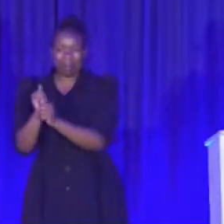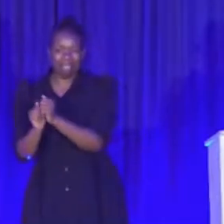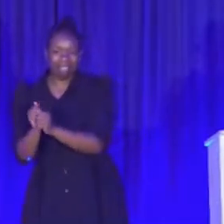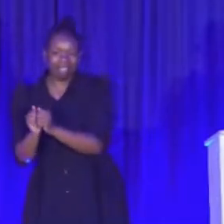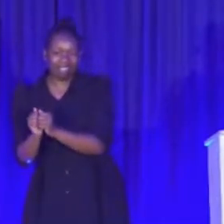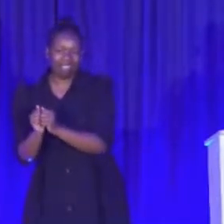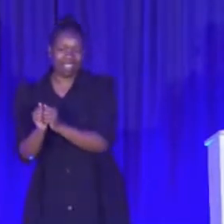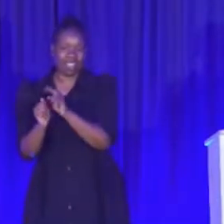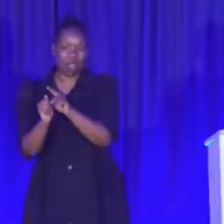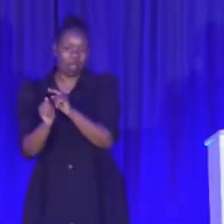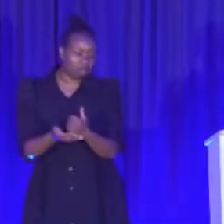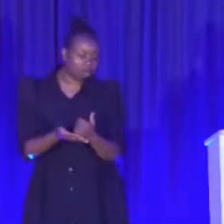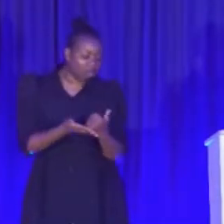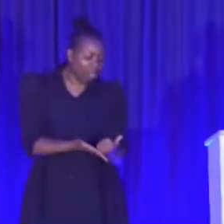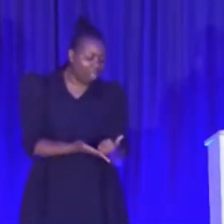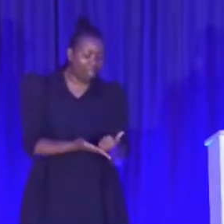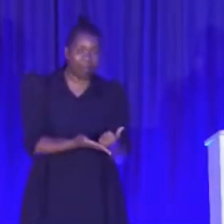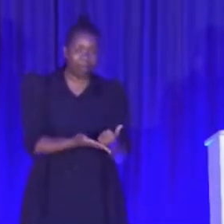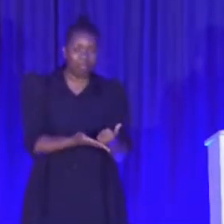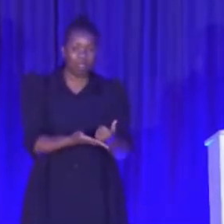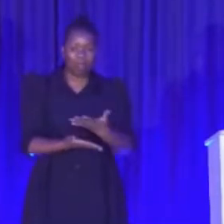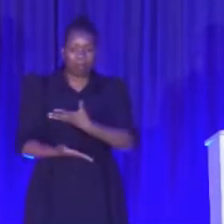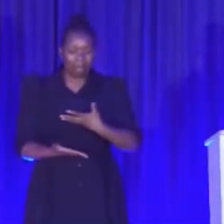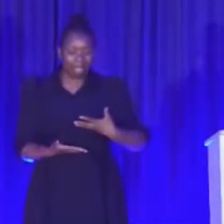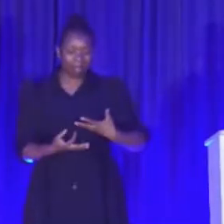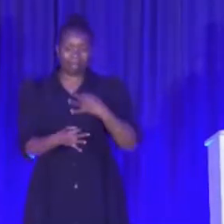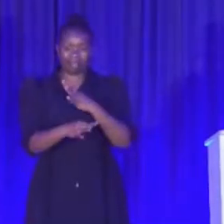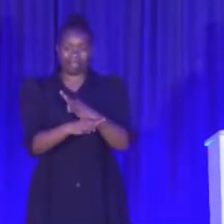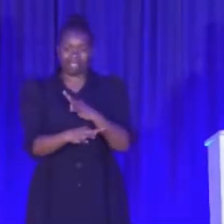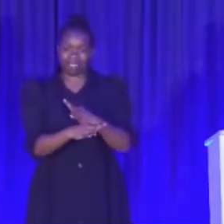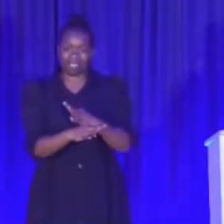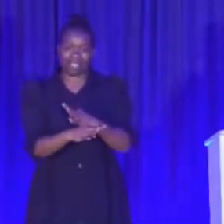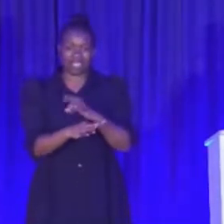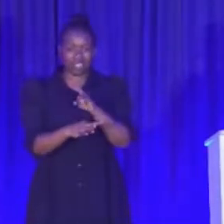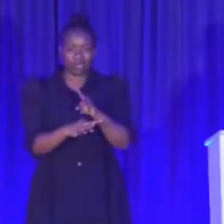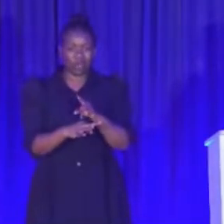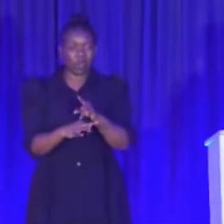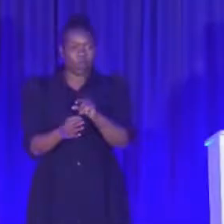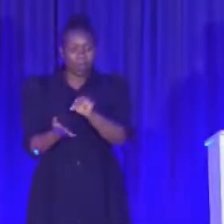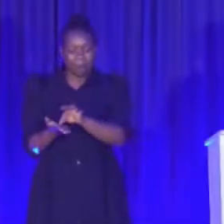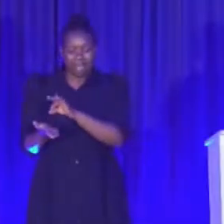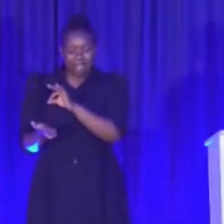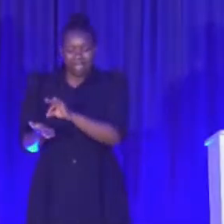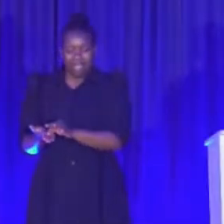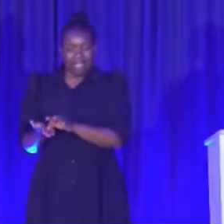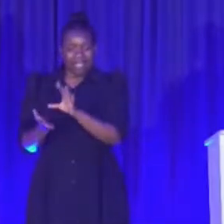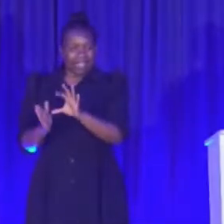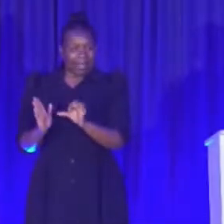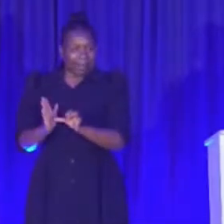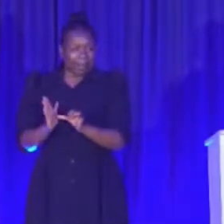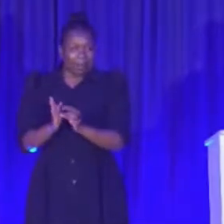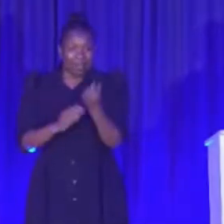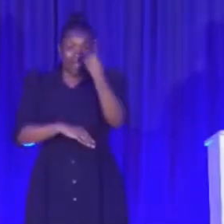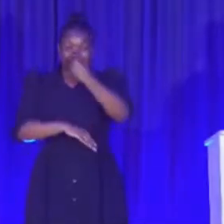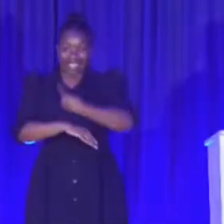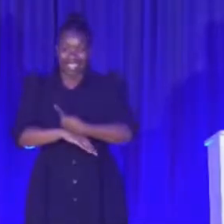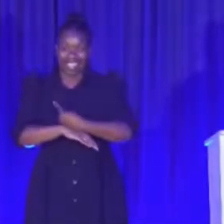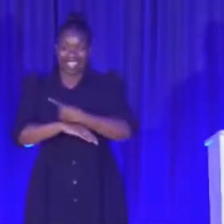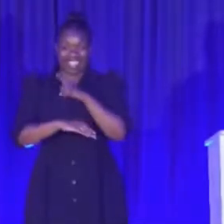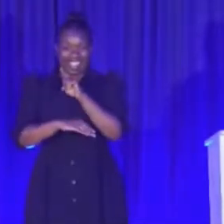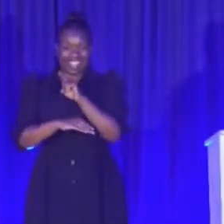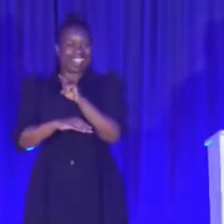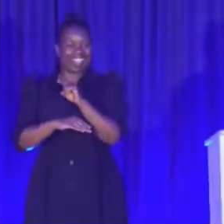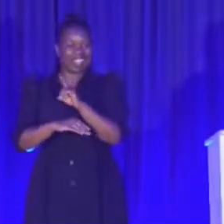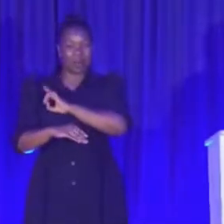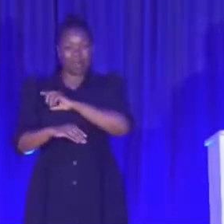to help mommy and dad, to mark every important date in the calendar.